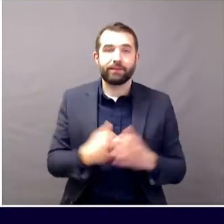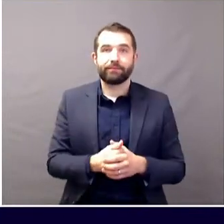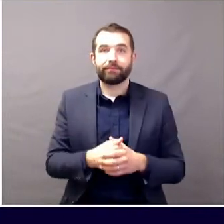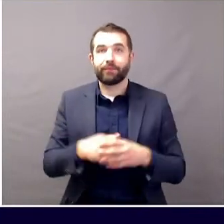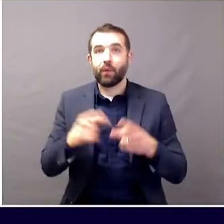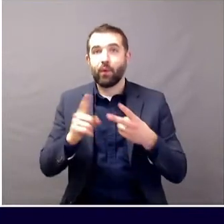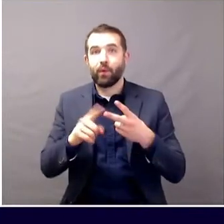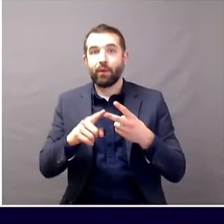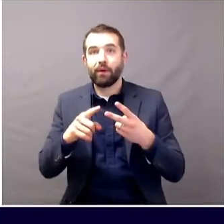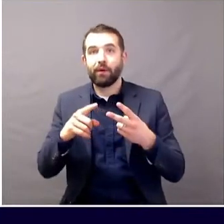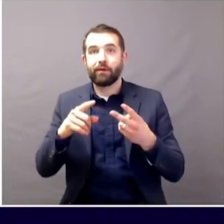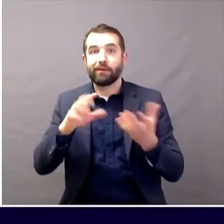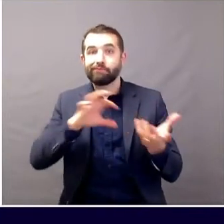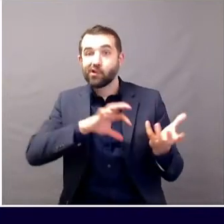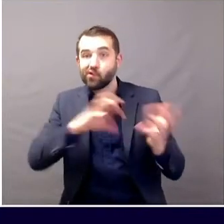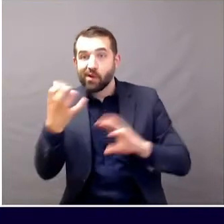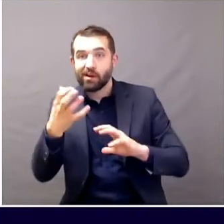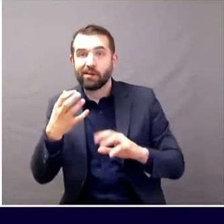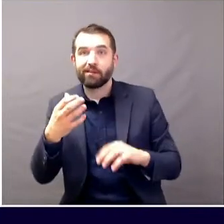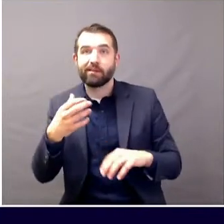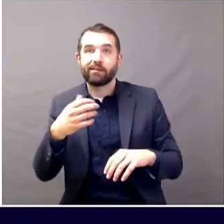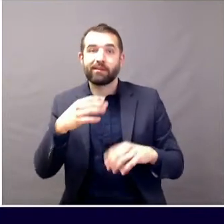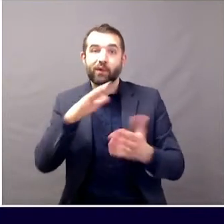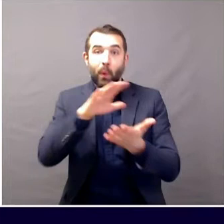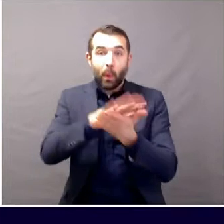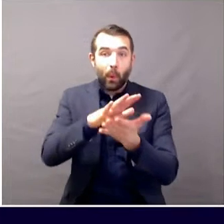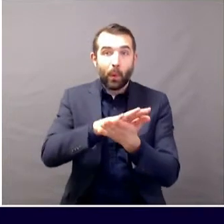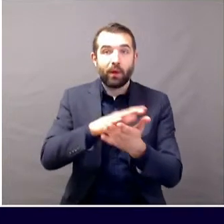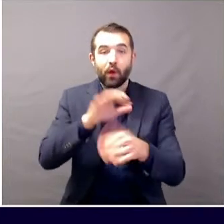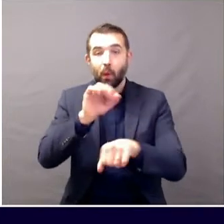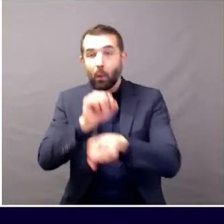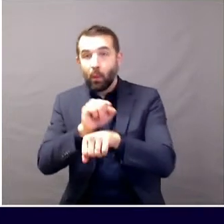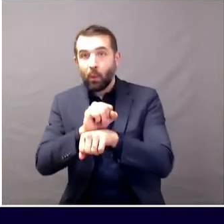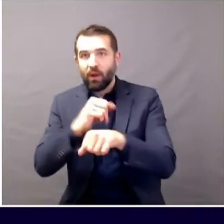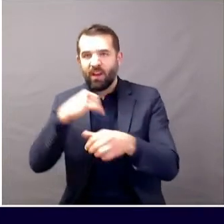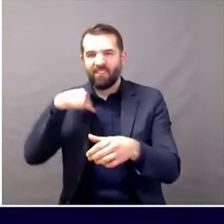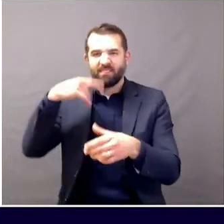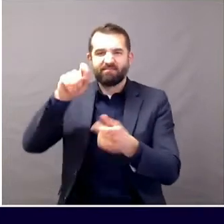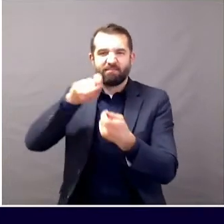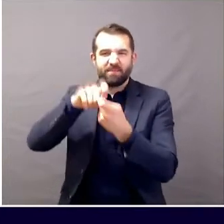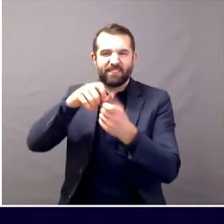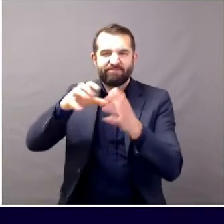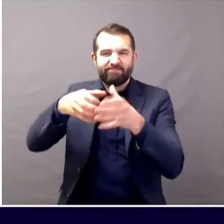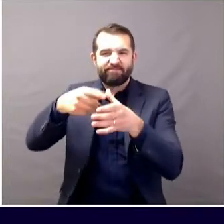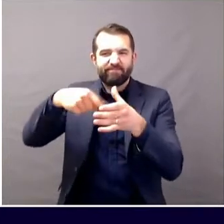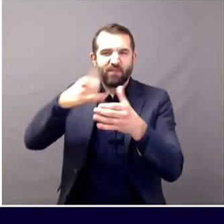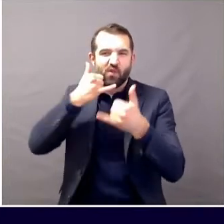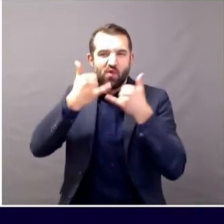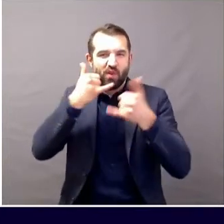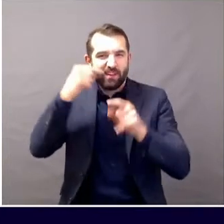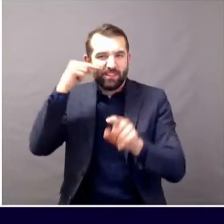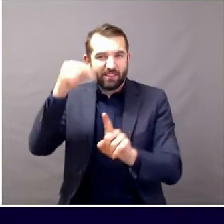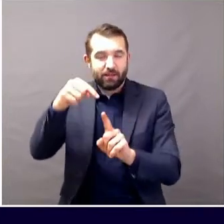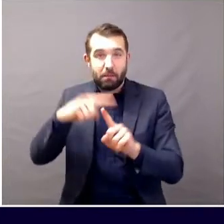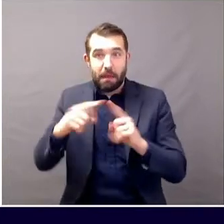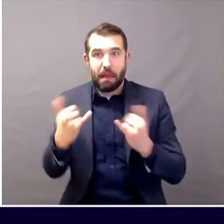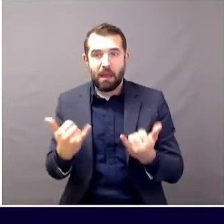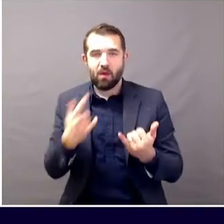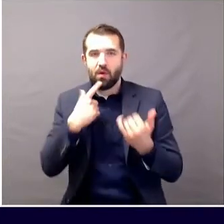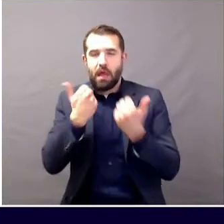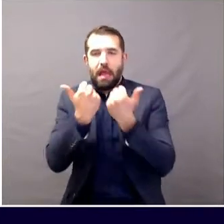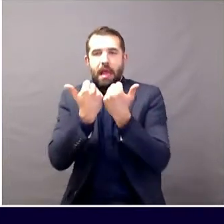about everybody is affected by the stress of COVID-19 and all of the adjustments. So I would encourage really anybody